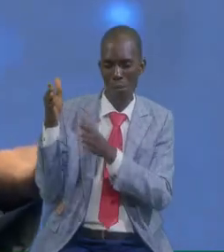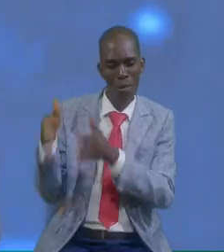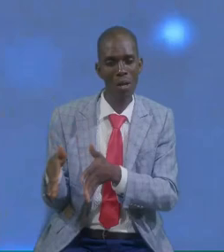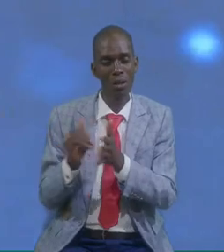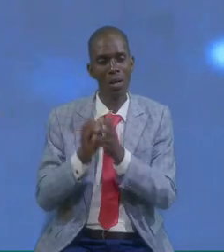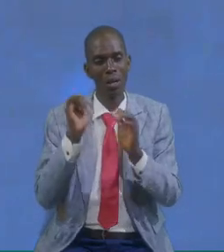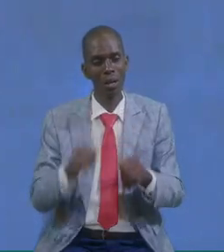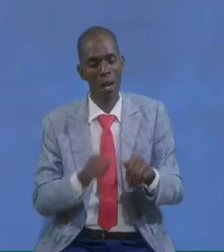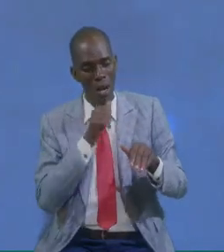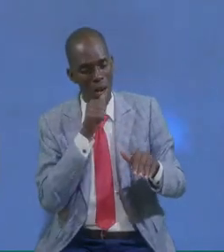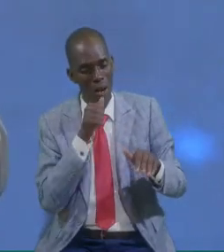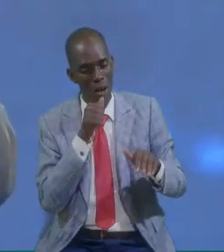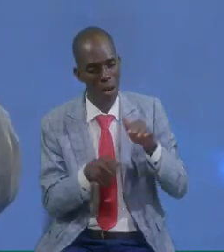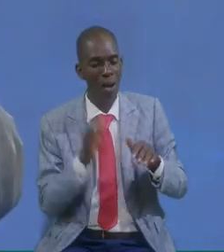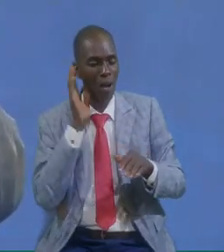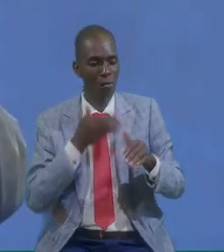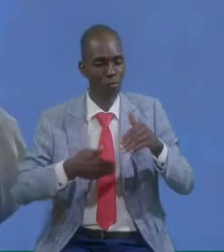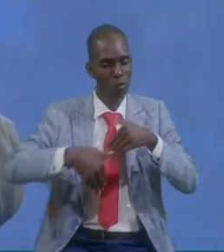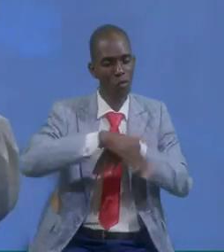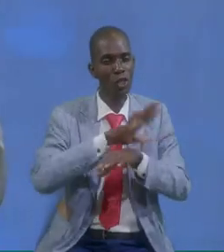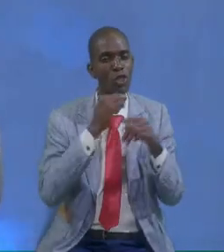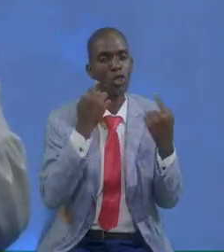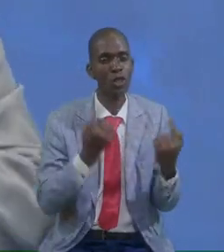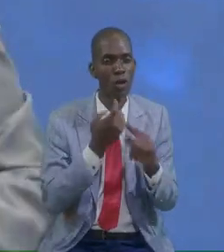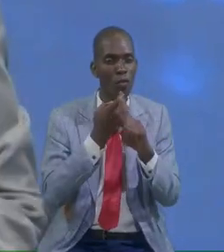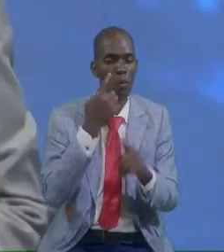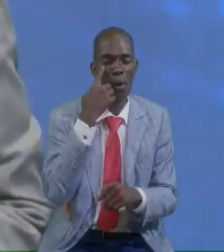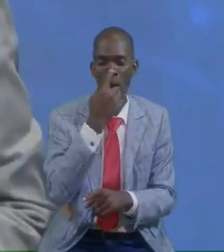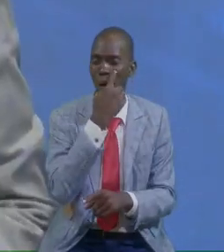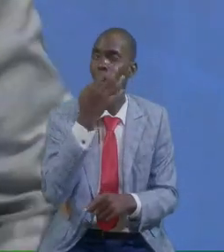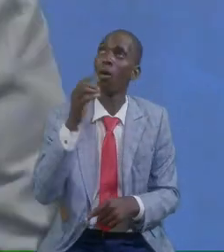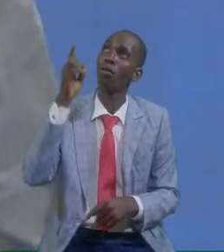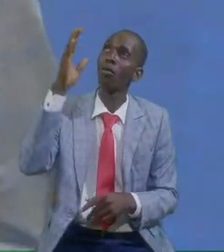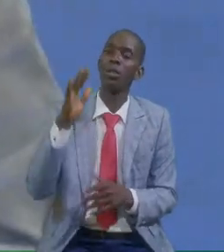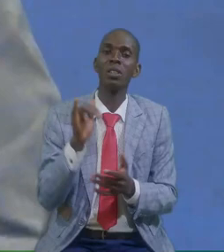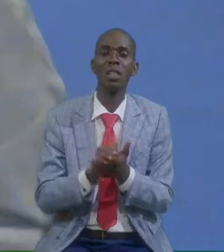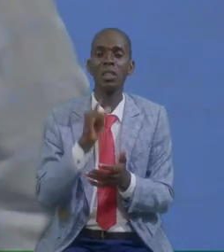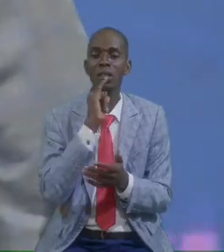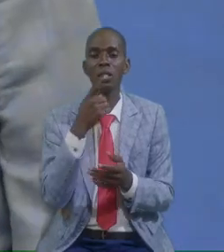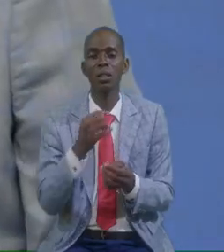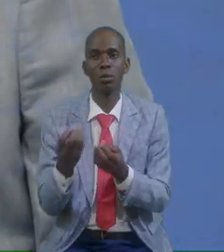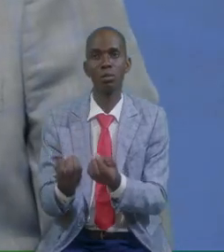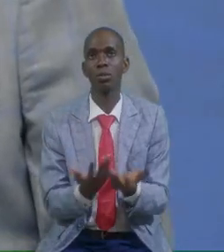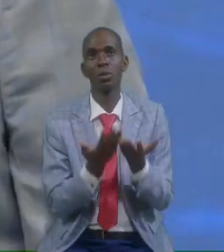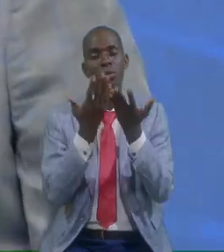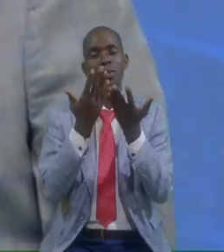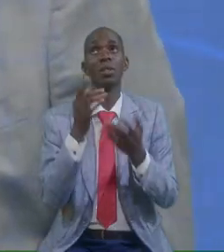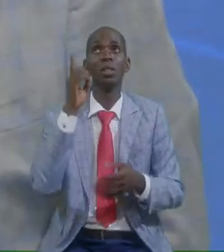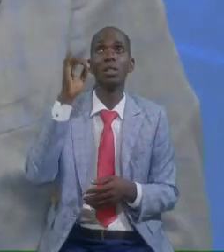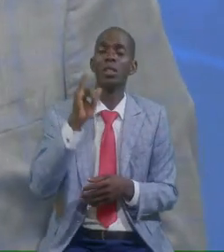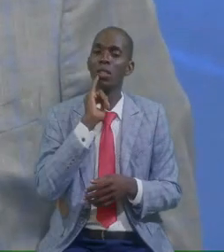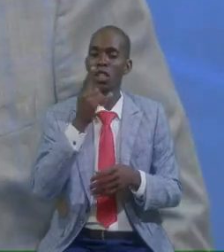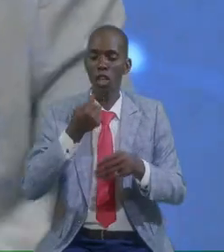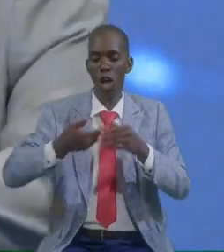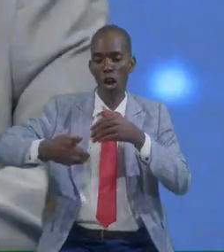the sight of the Lord. That's the propitiation is talking about. He is the covering. He is